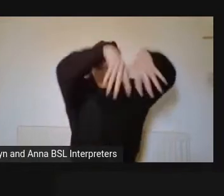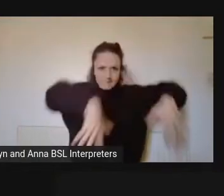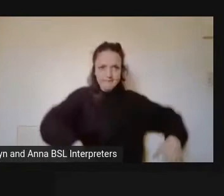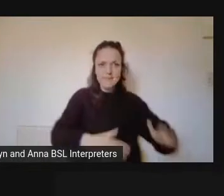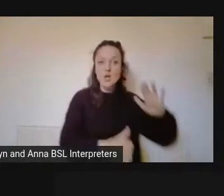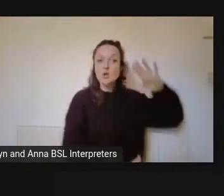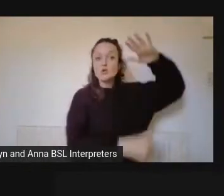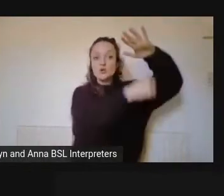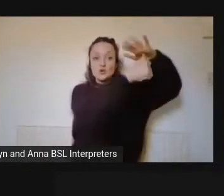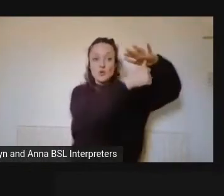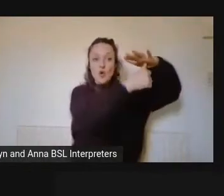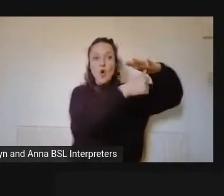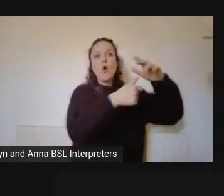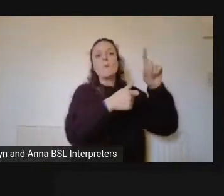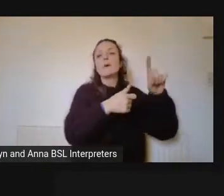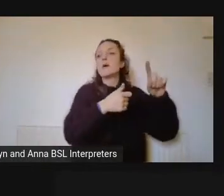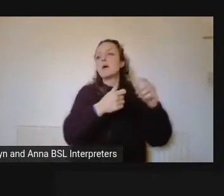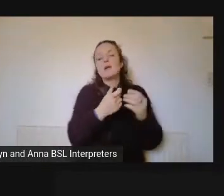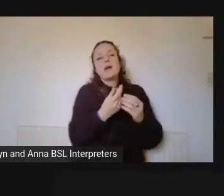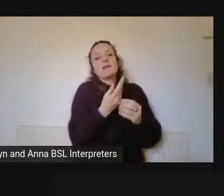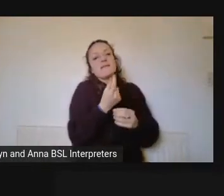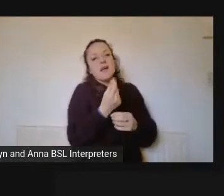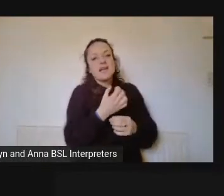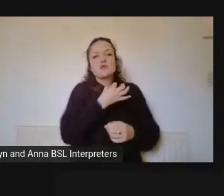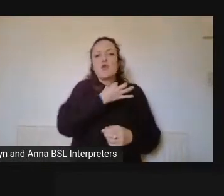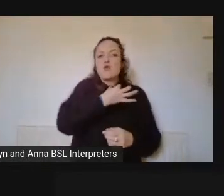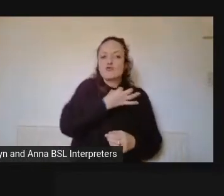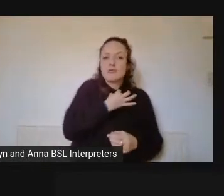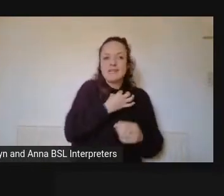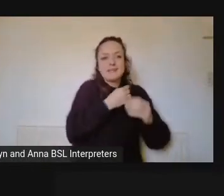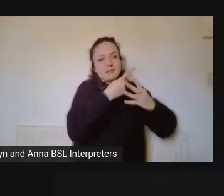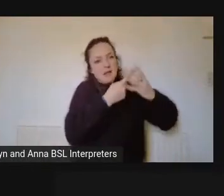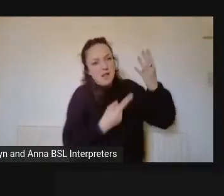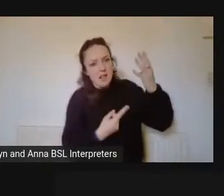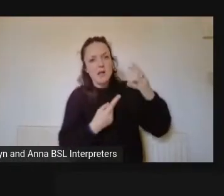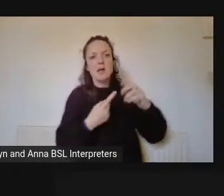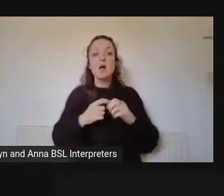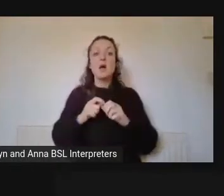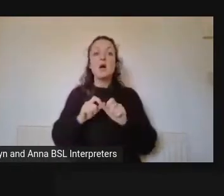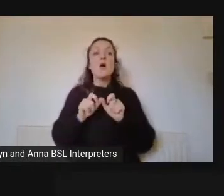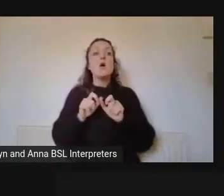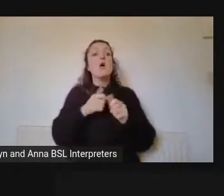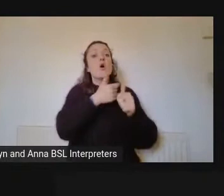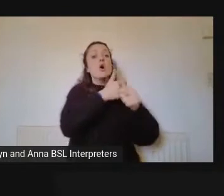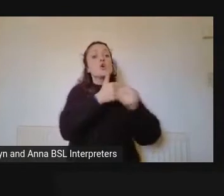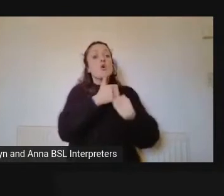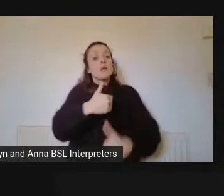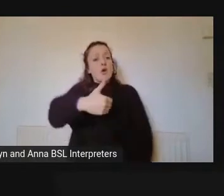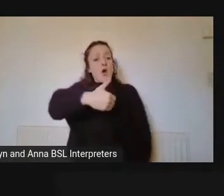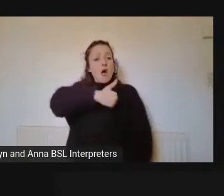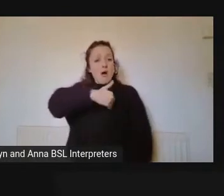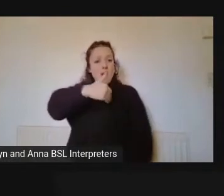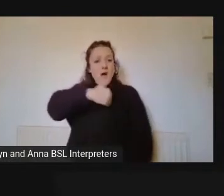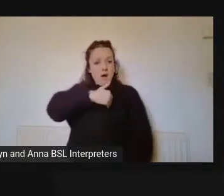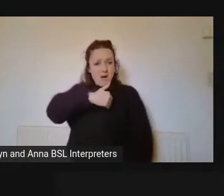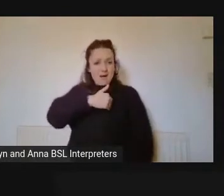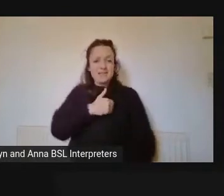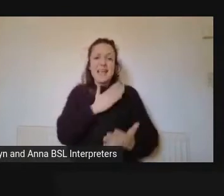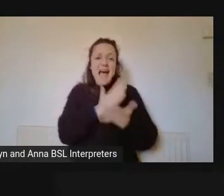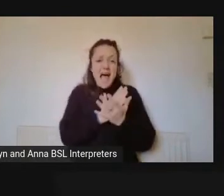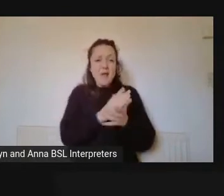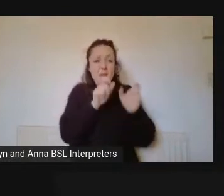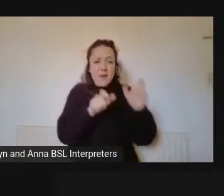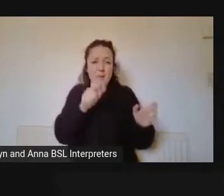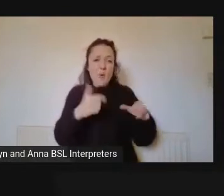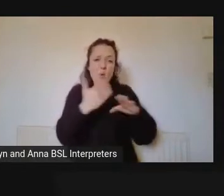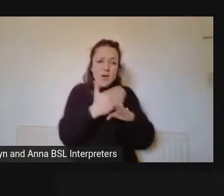financial aspect and the risk aspect. The corporate heart are those people enabled to interact